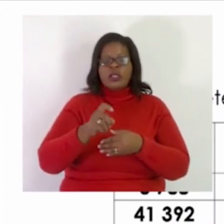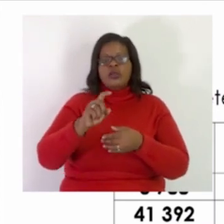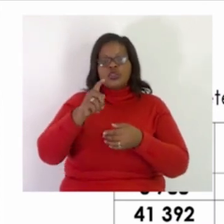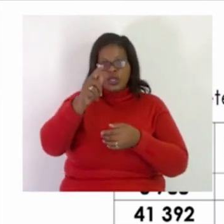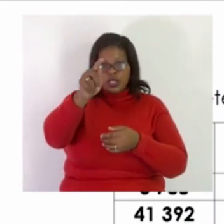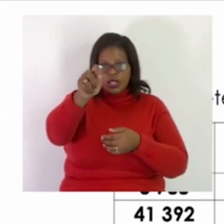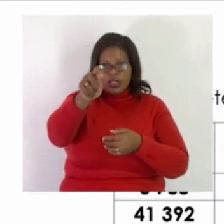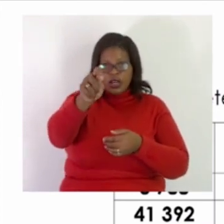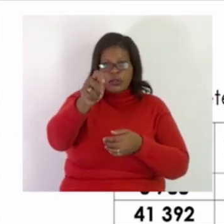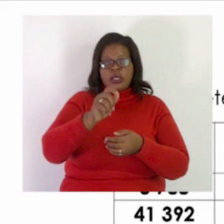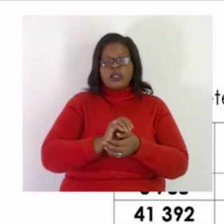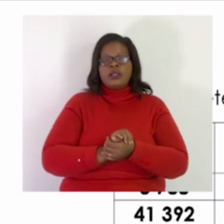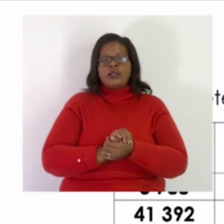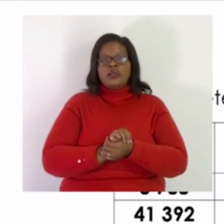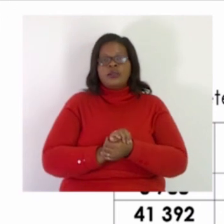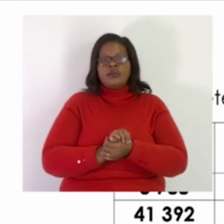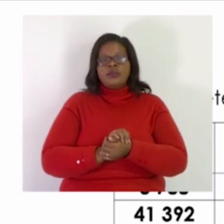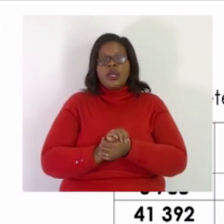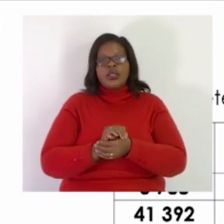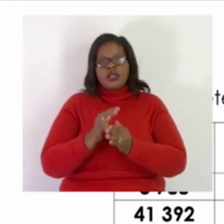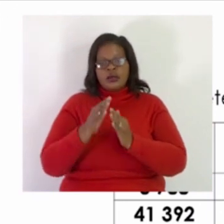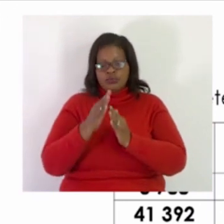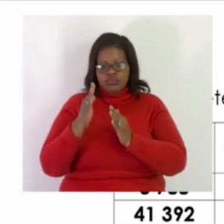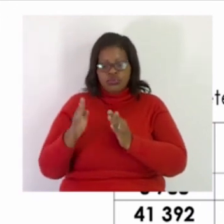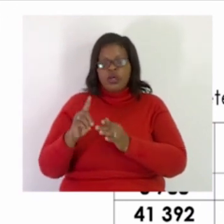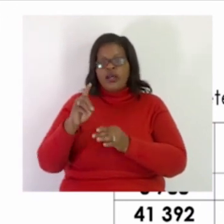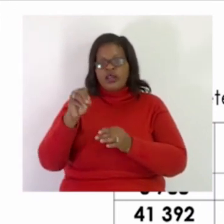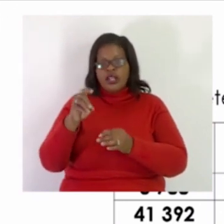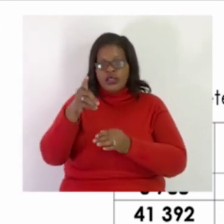the same. And if you look at the first number, which is